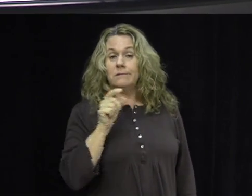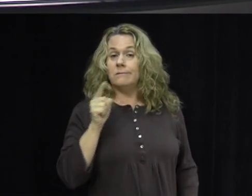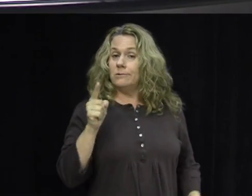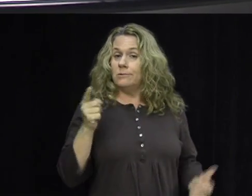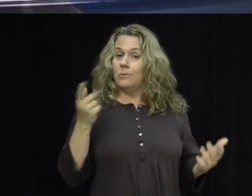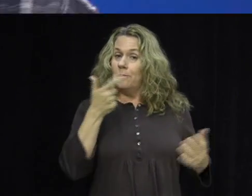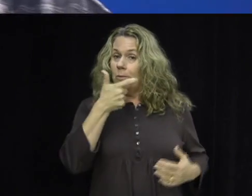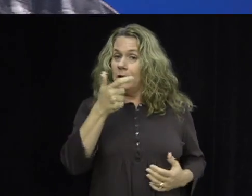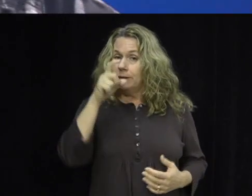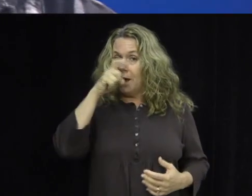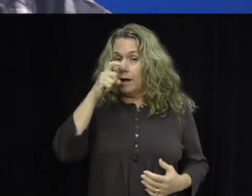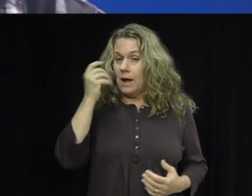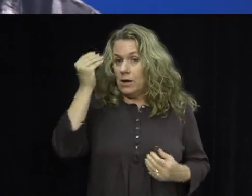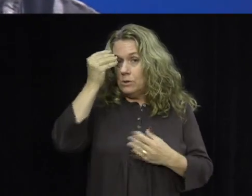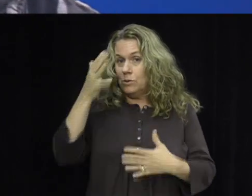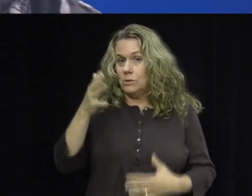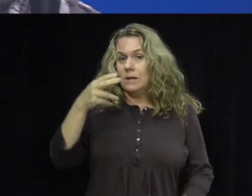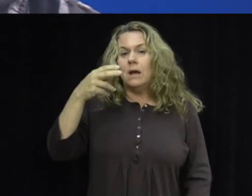News.